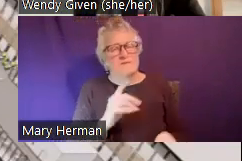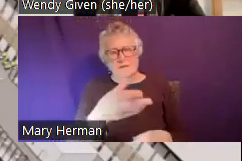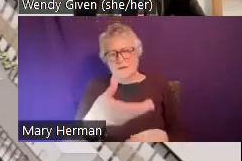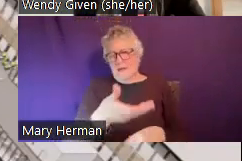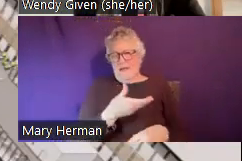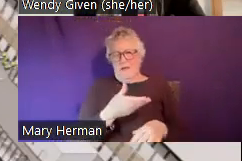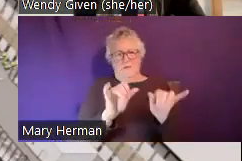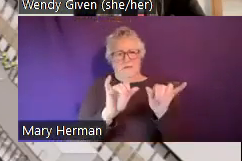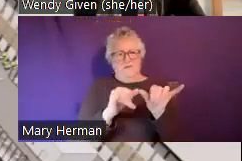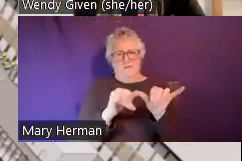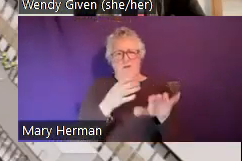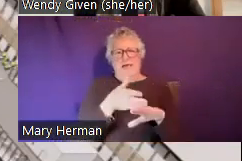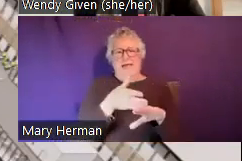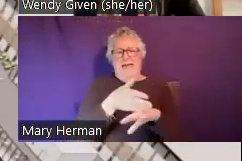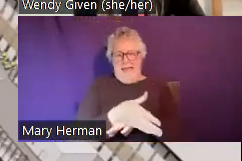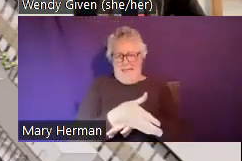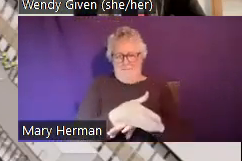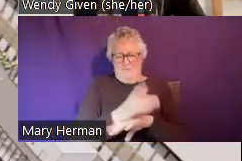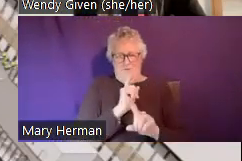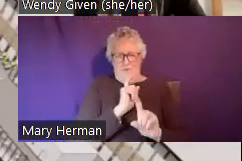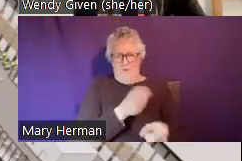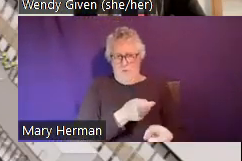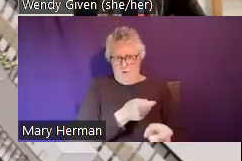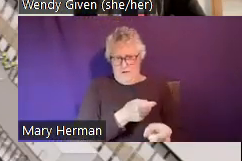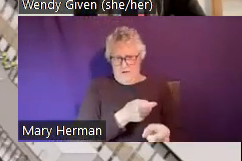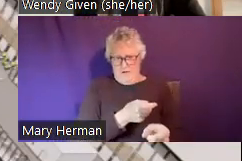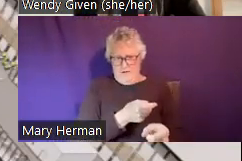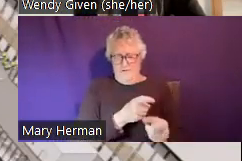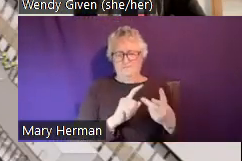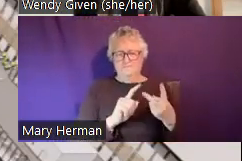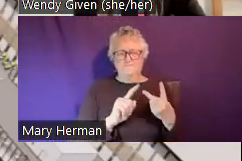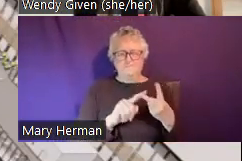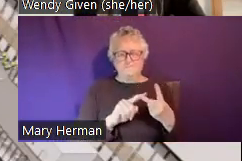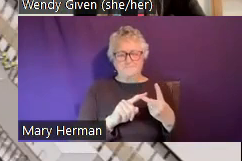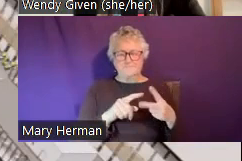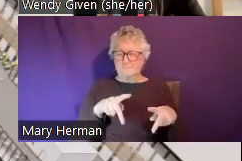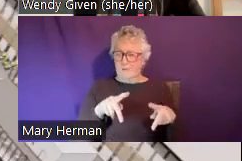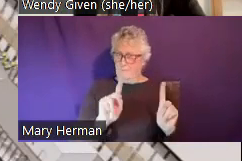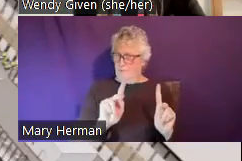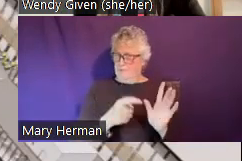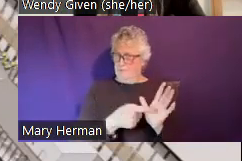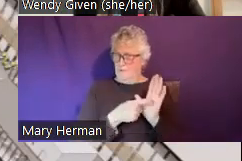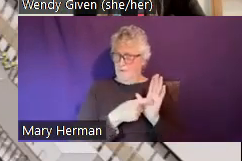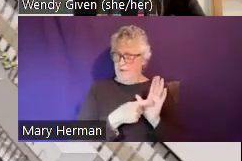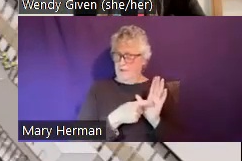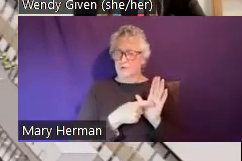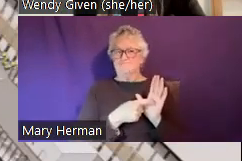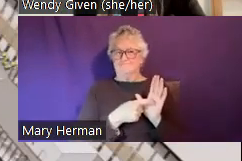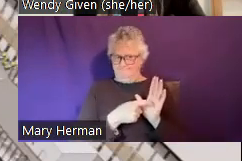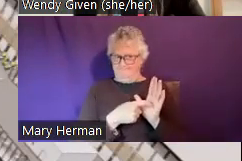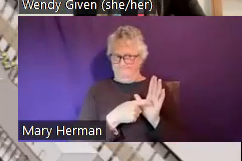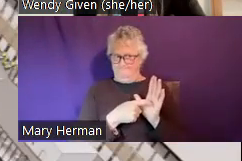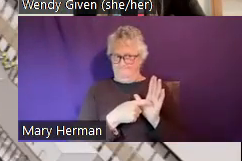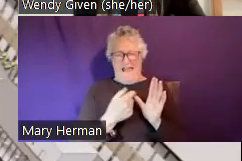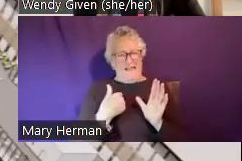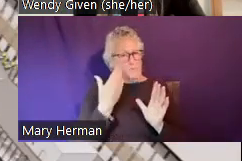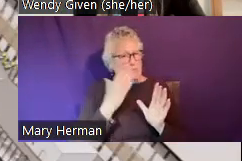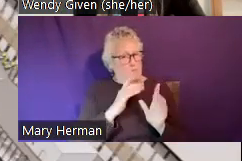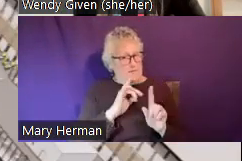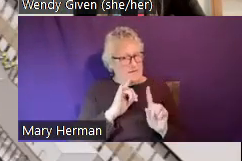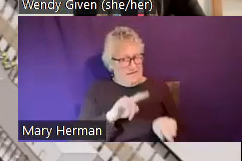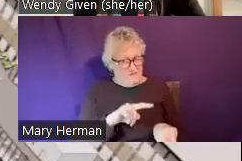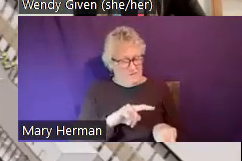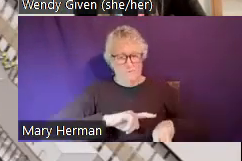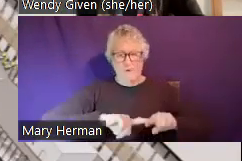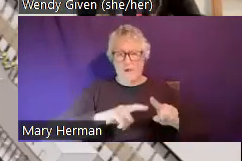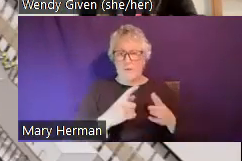what permits are required, that is a really good question. I don't have a clear answer to that, but what we will do is we will